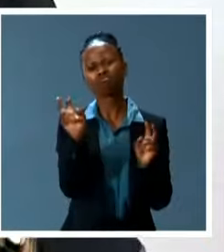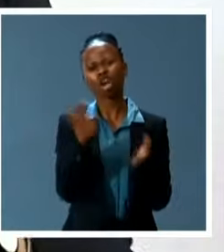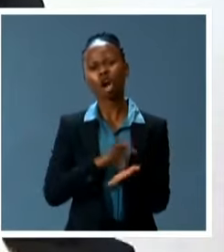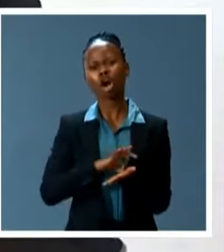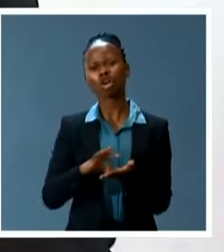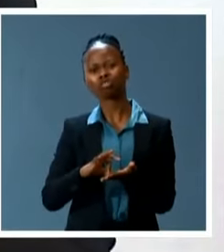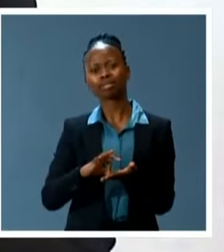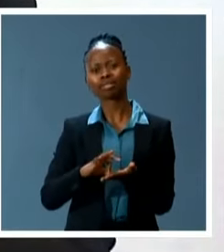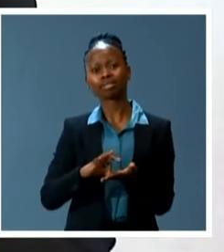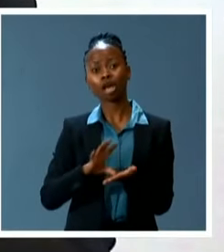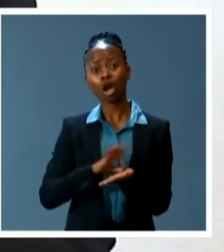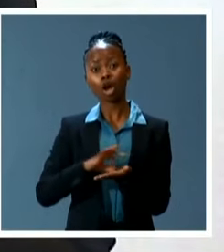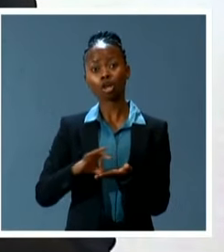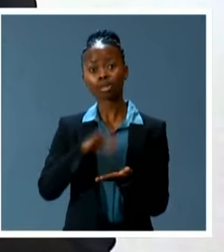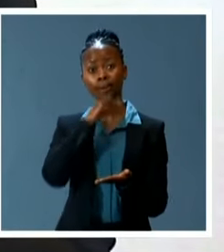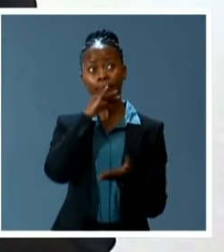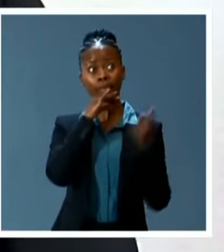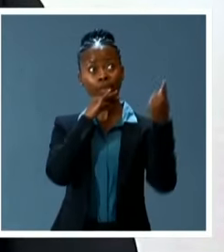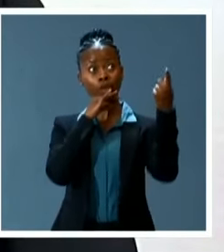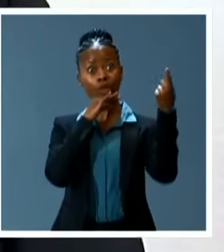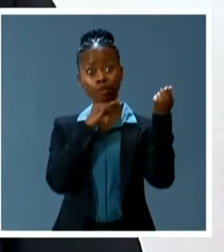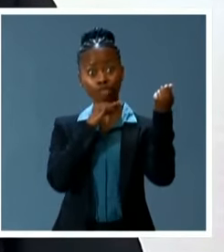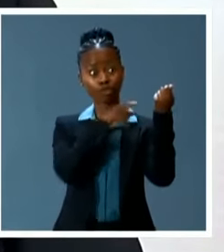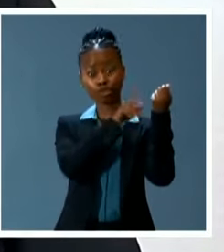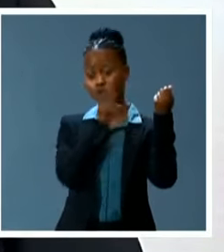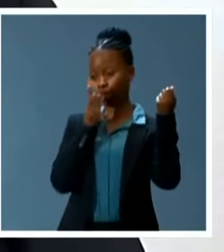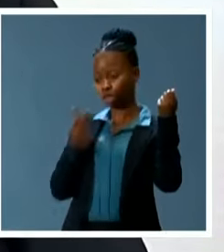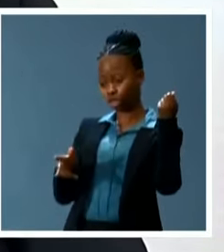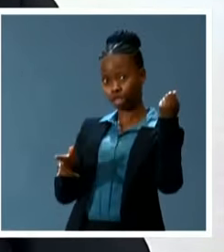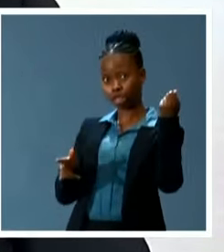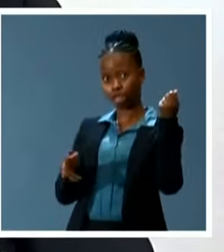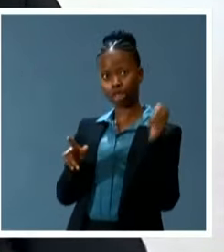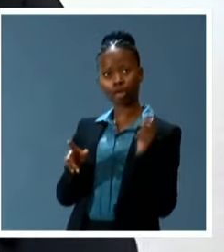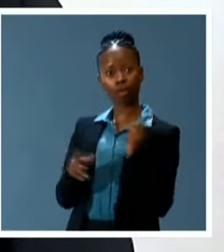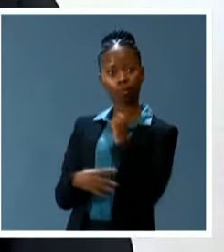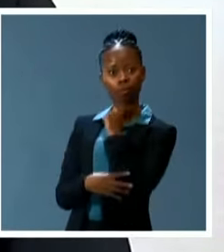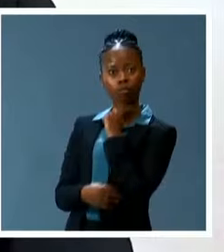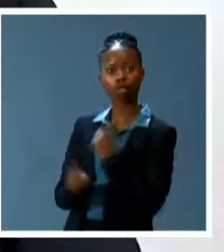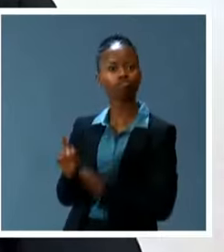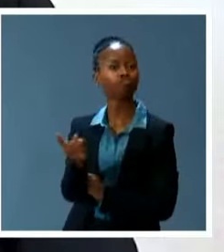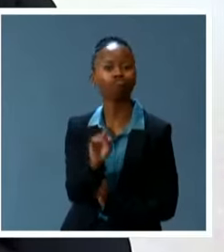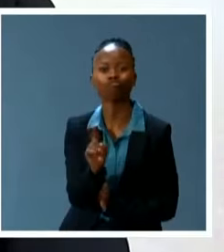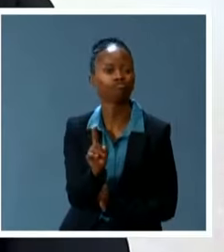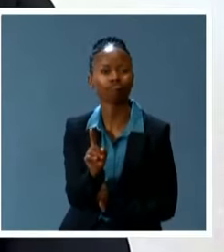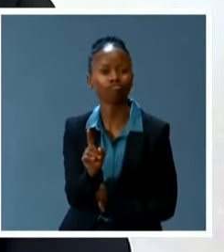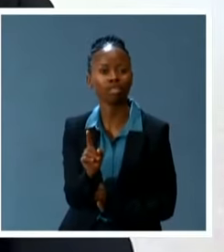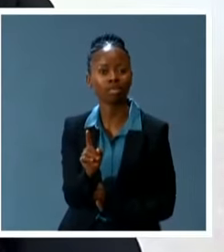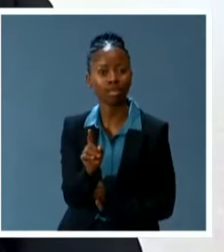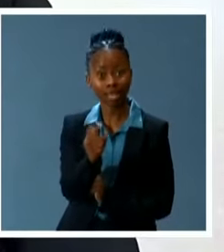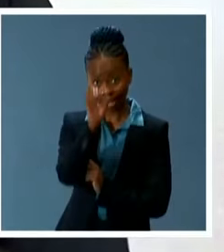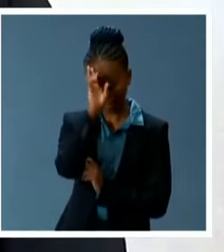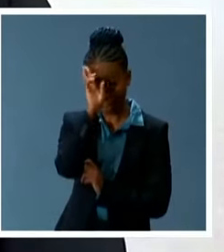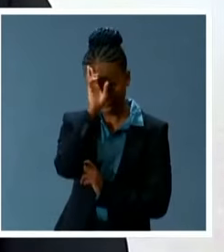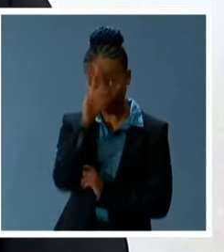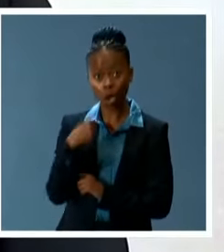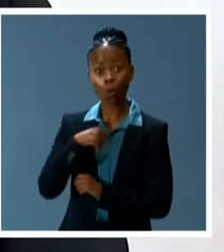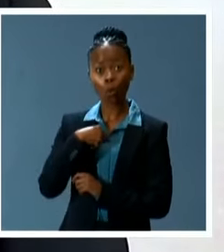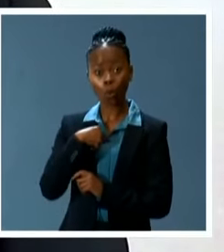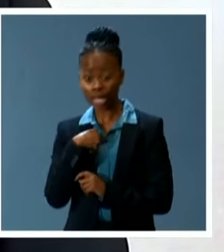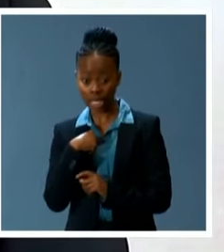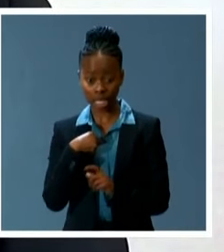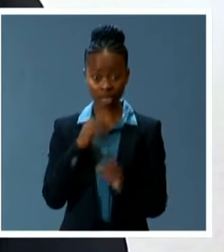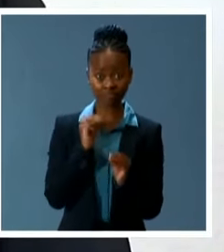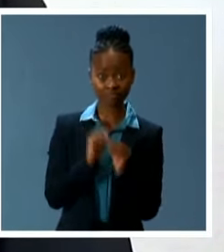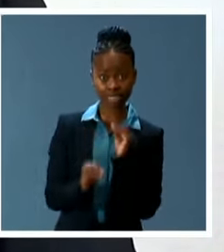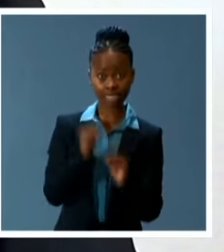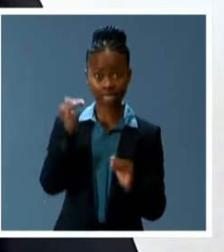them to be able to address those gaps. But at the same time, when building back better, it's not only addressing inequality, it's addressing other fragilities.